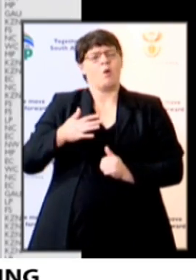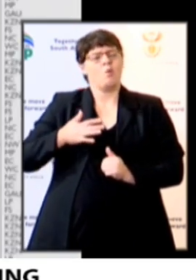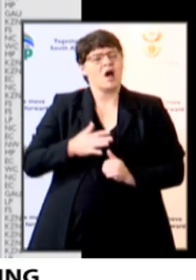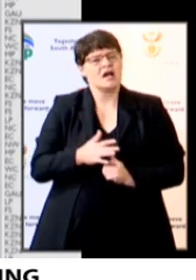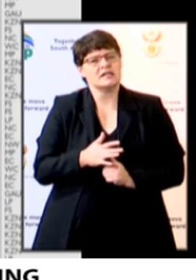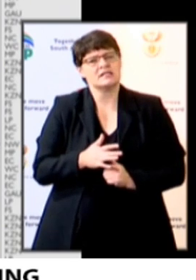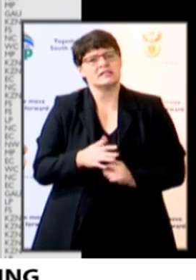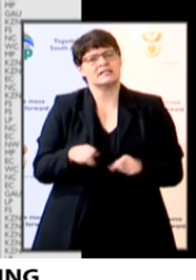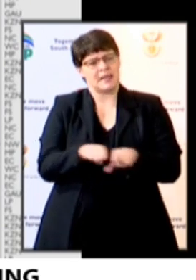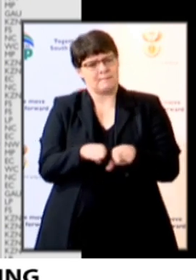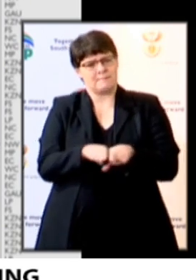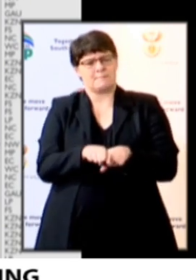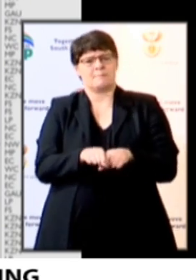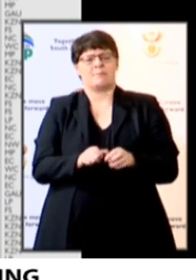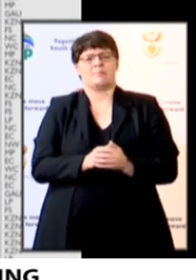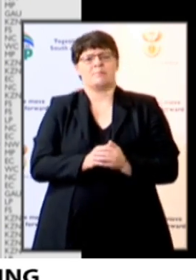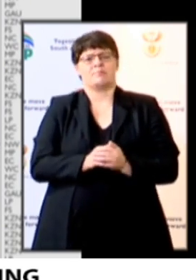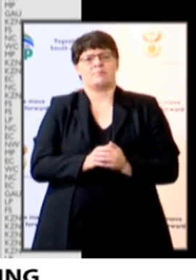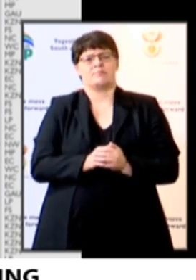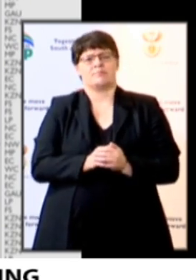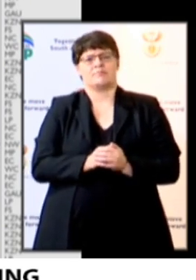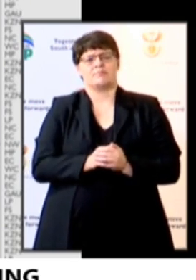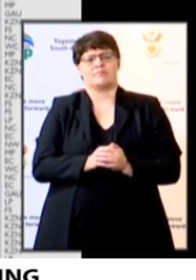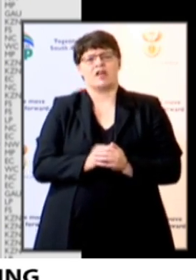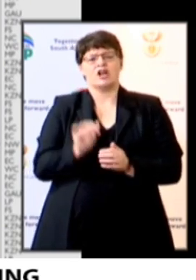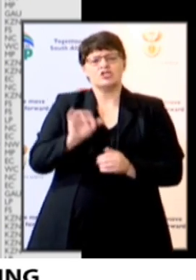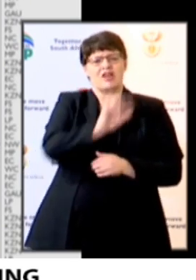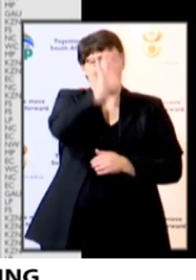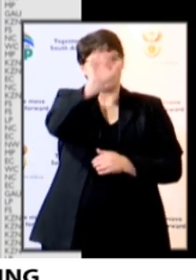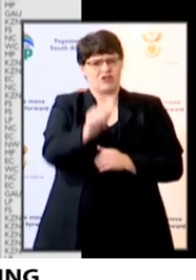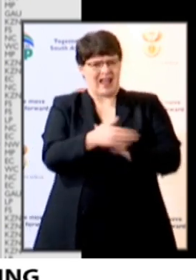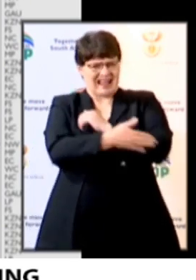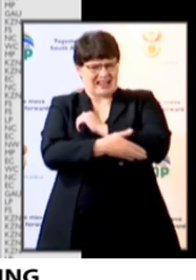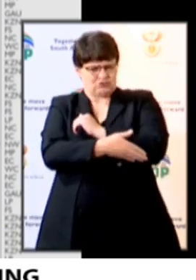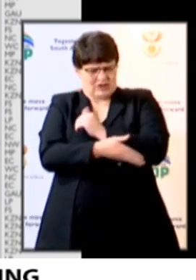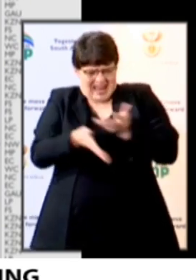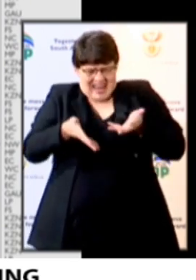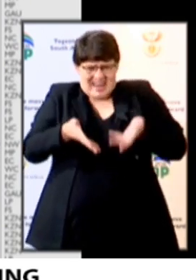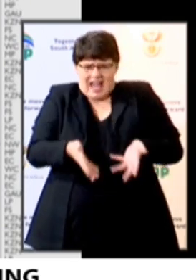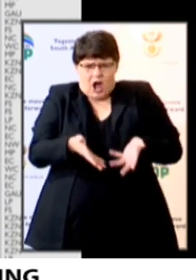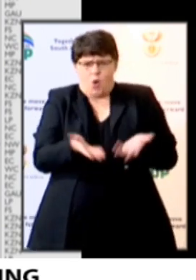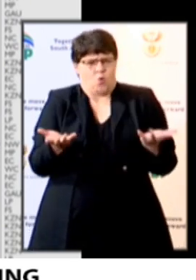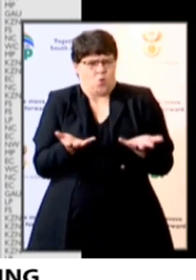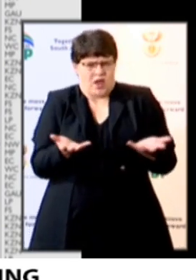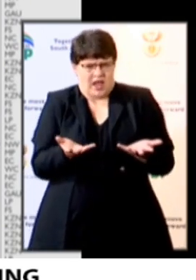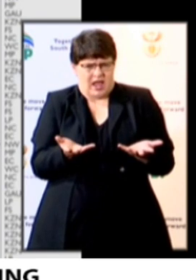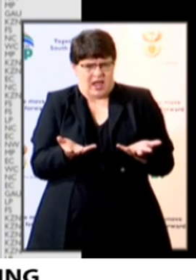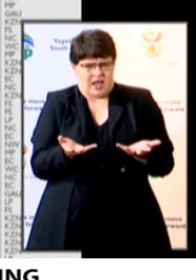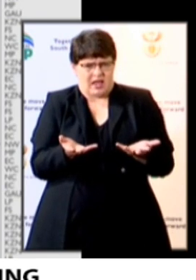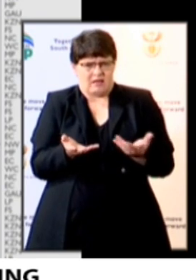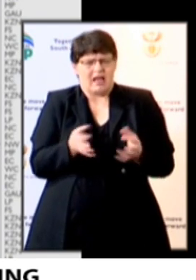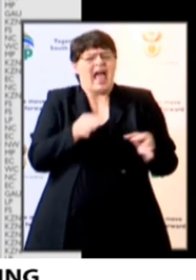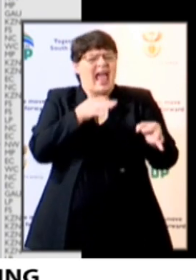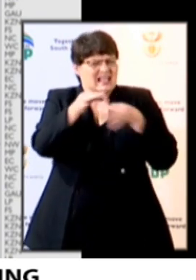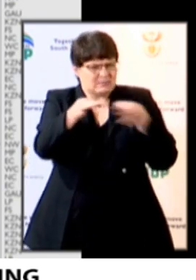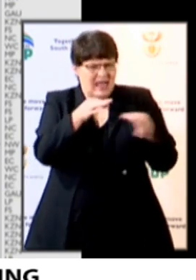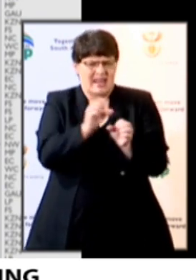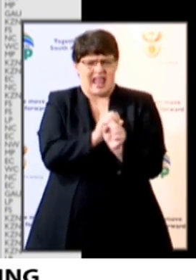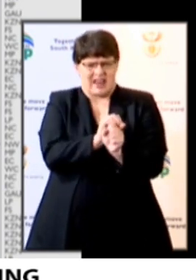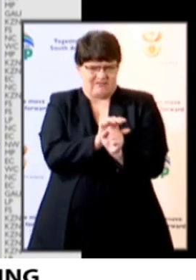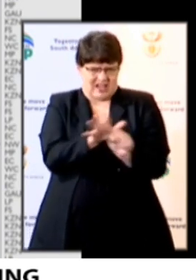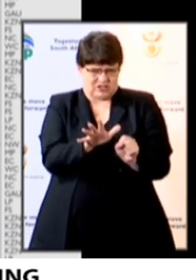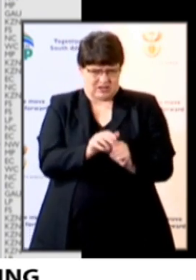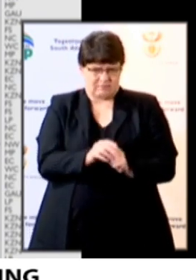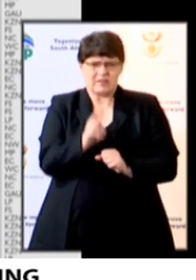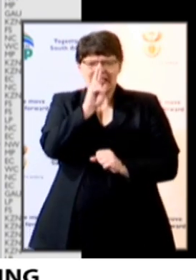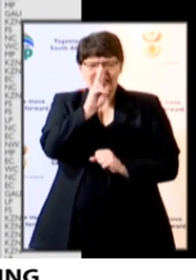maybe explaining where the country is in terms of the infections. You'll see a